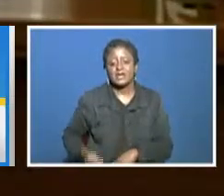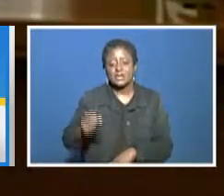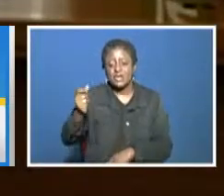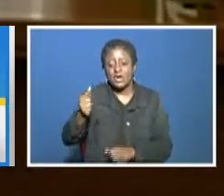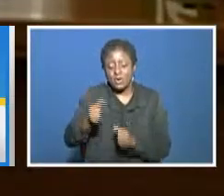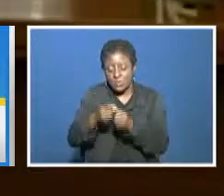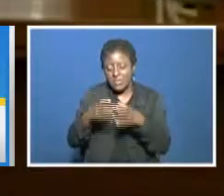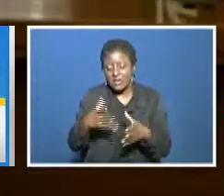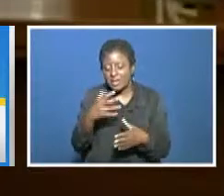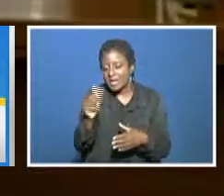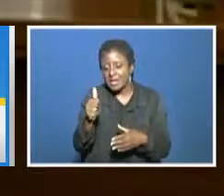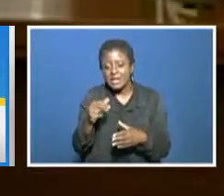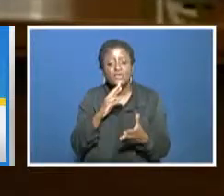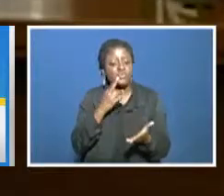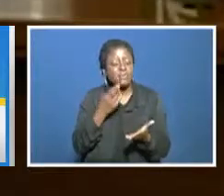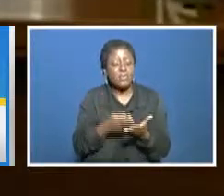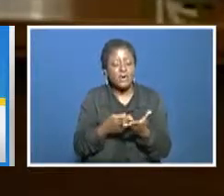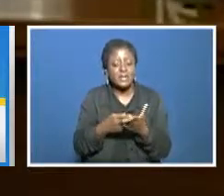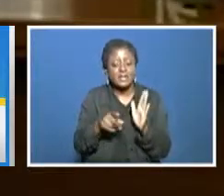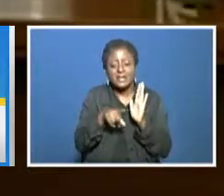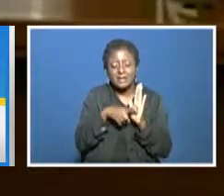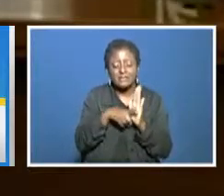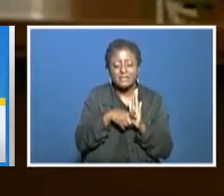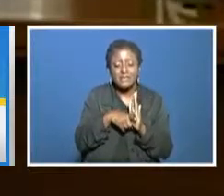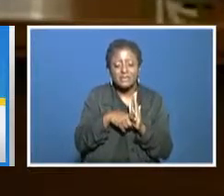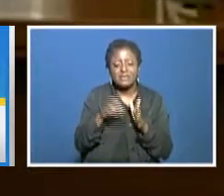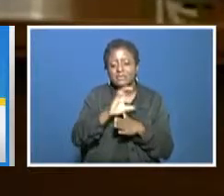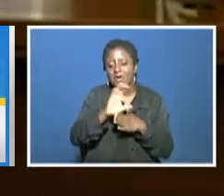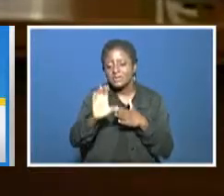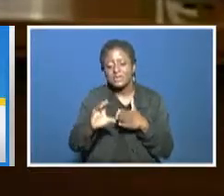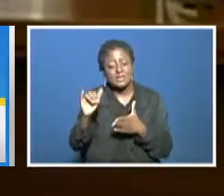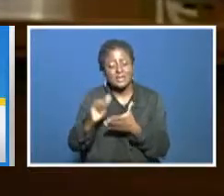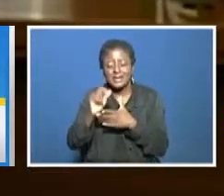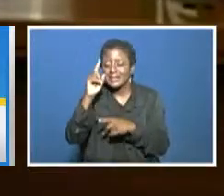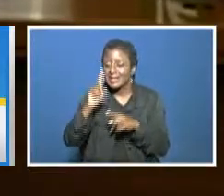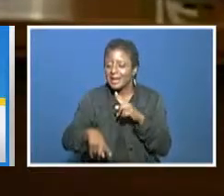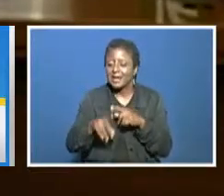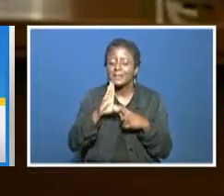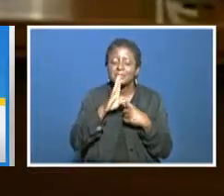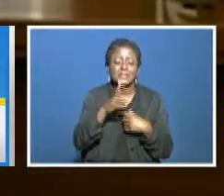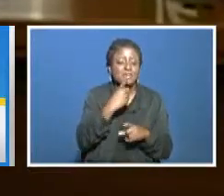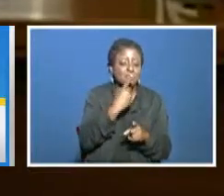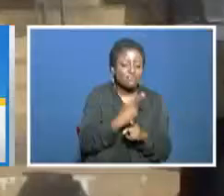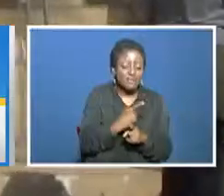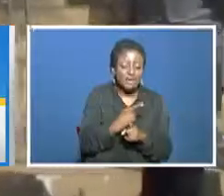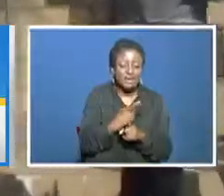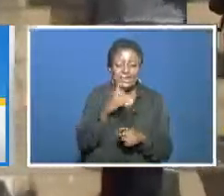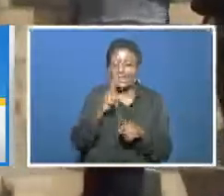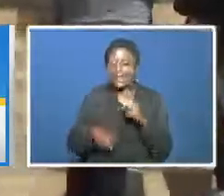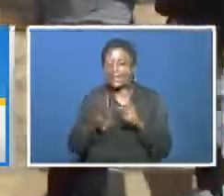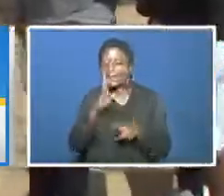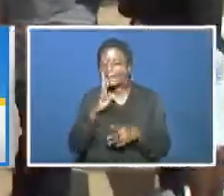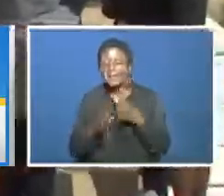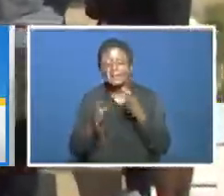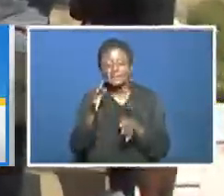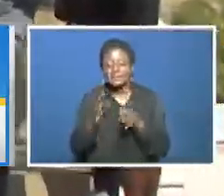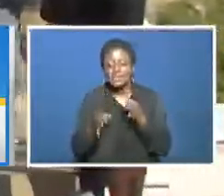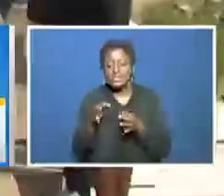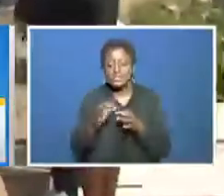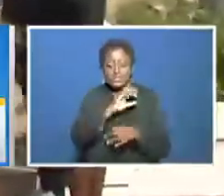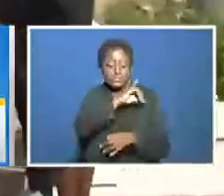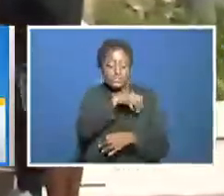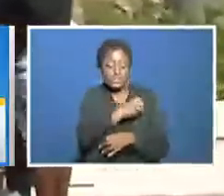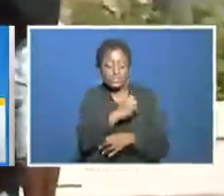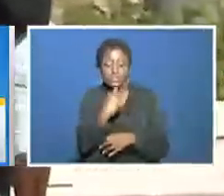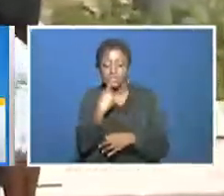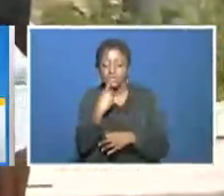adverse consequences. That cannot be right. That cannot be just. Johnson, who was